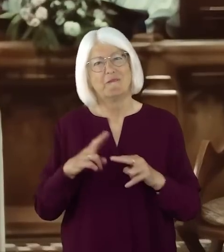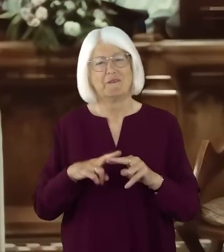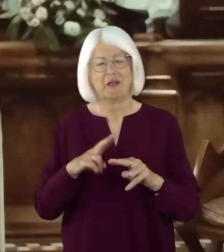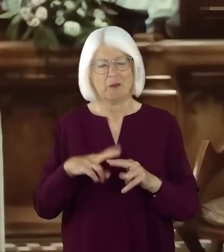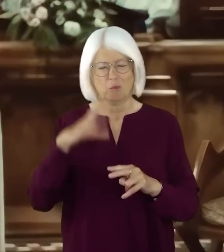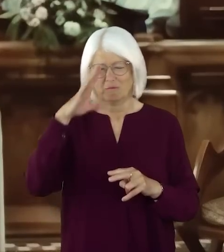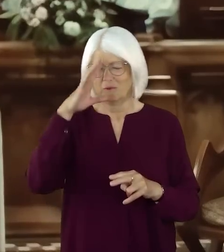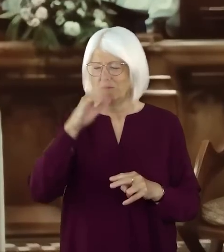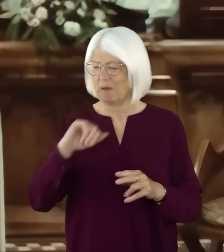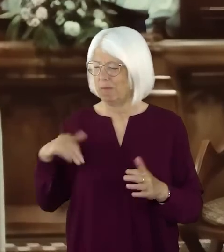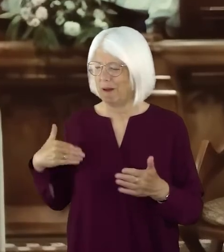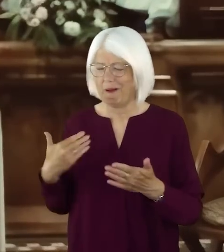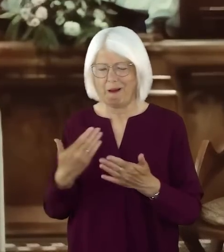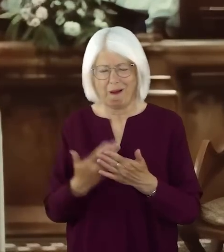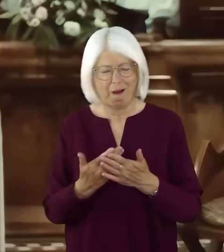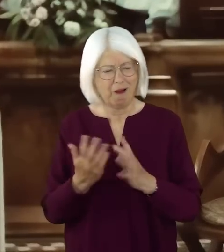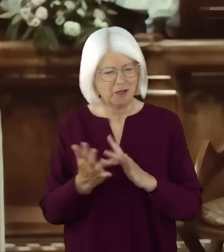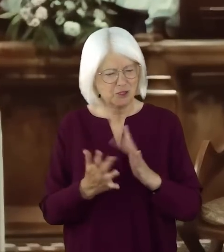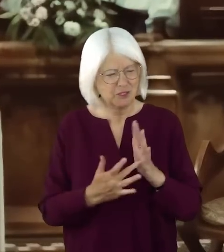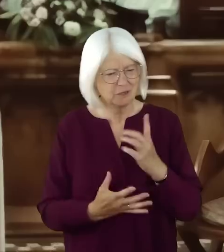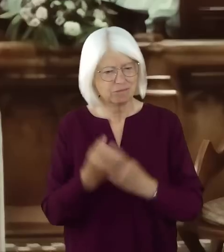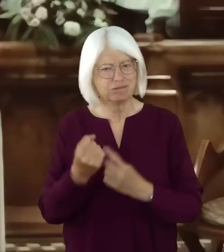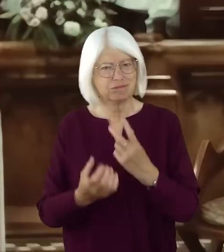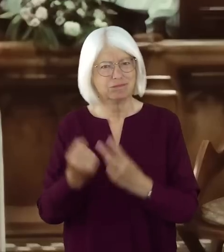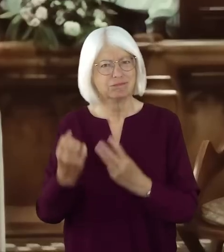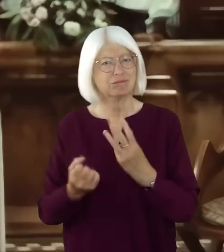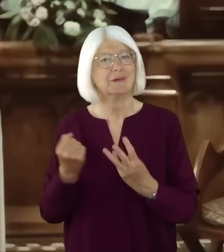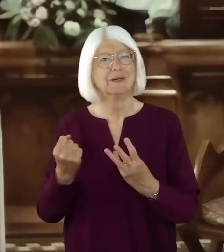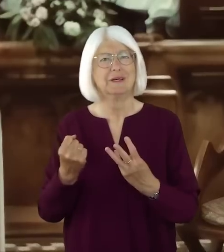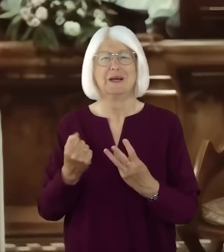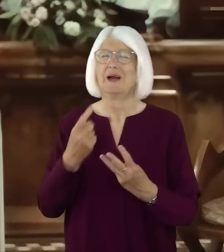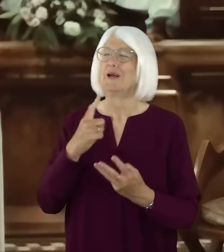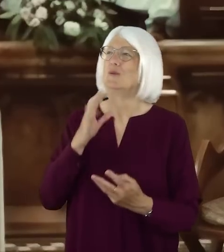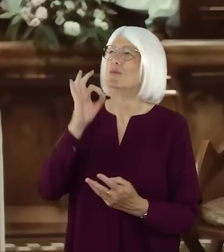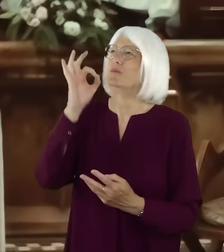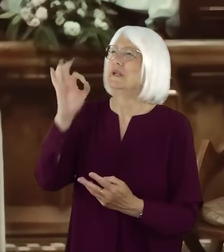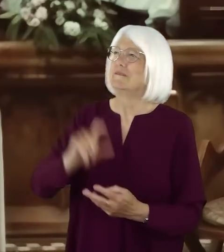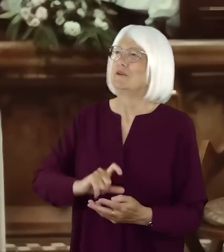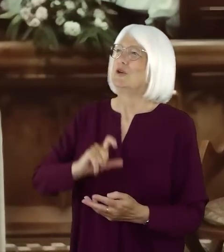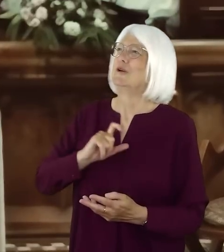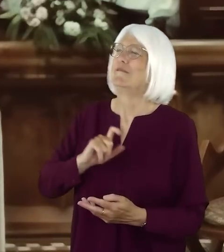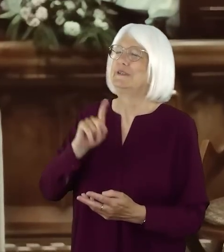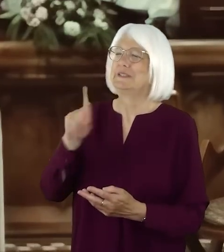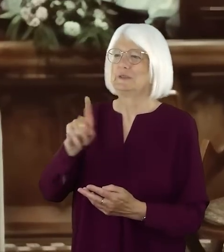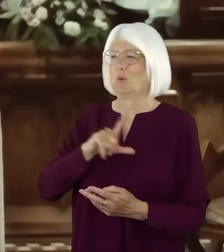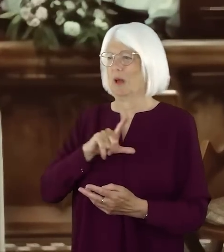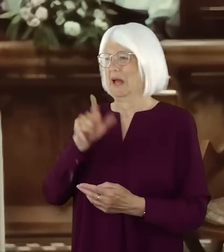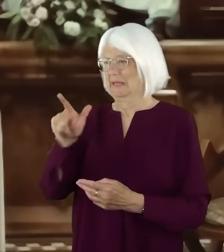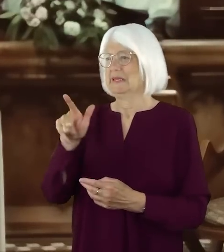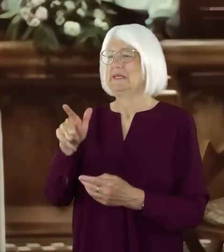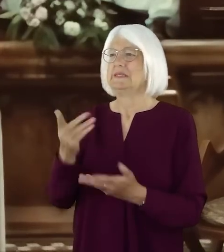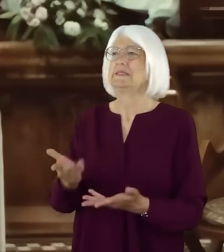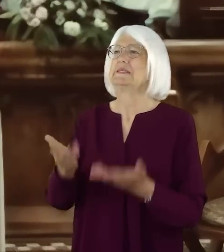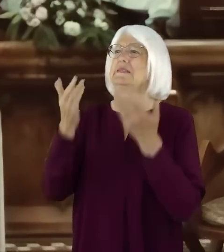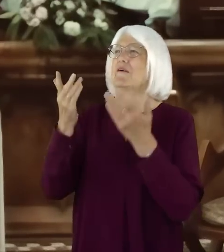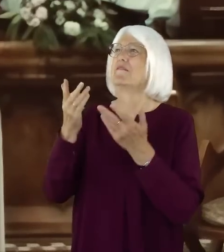So, Father, we remember all that Jesus did. In him we plead with confidence his sacrifice made once